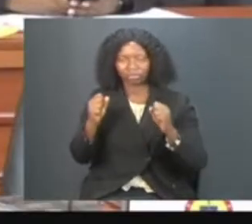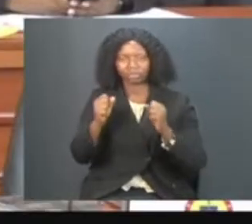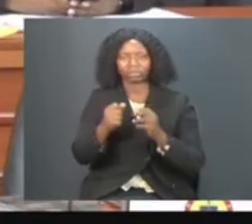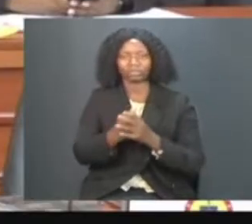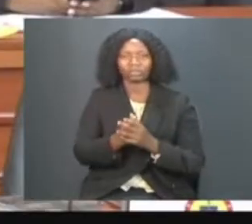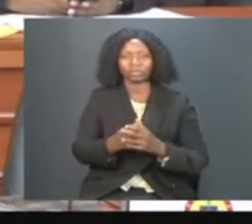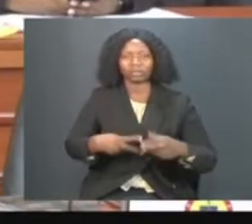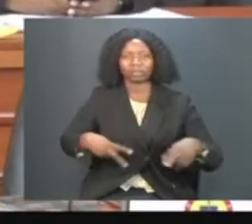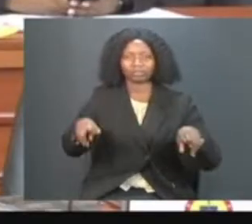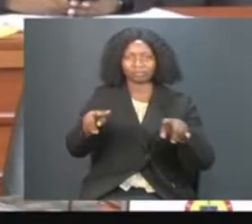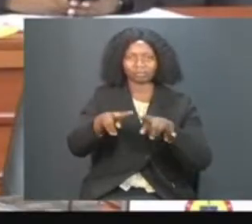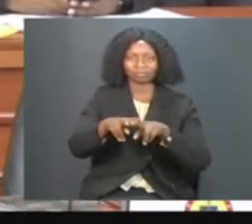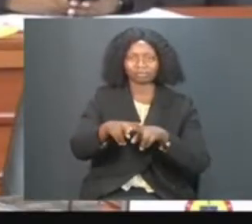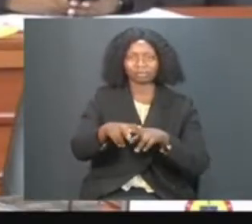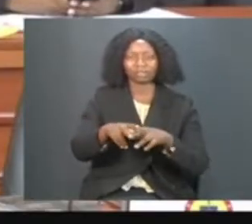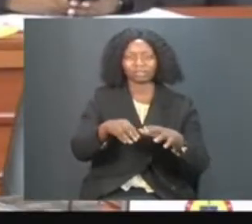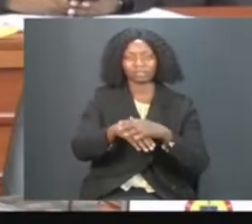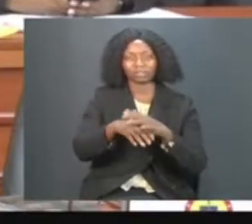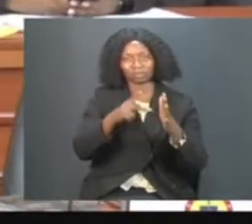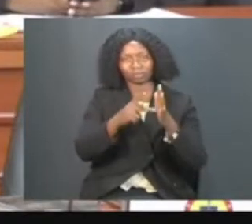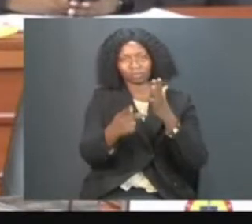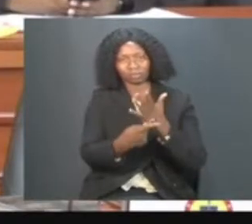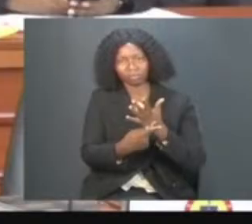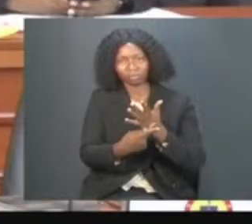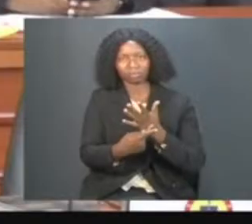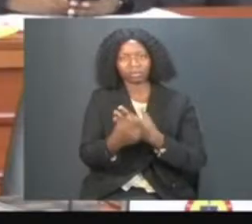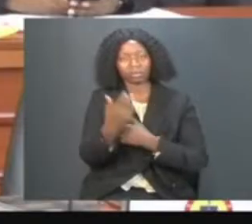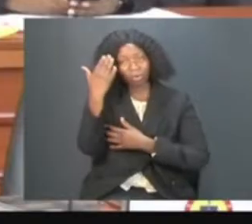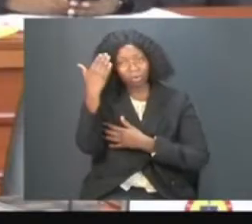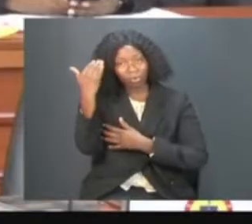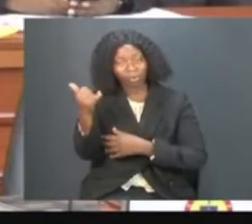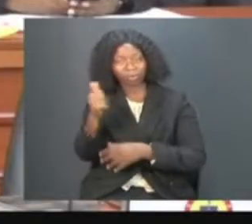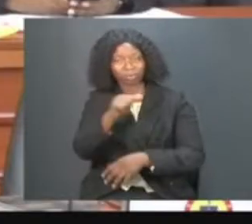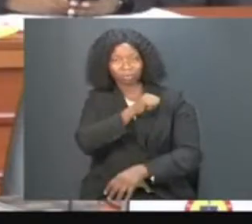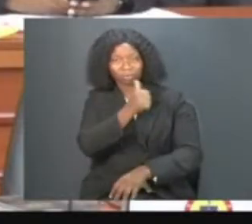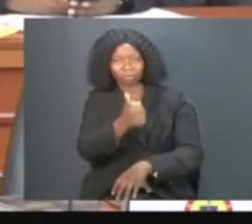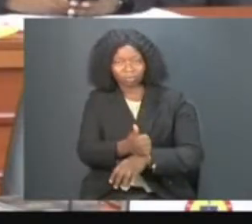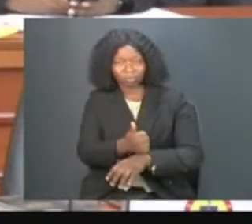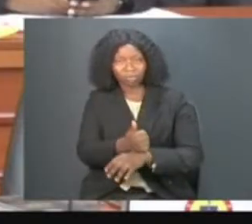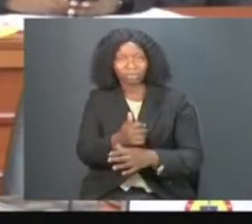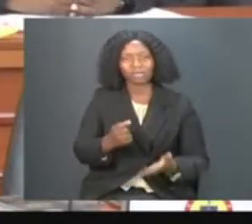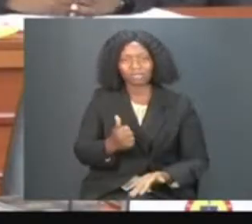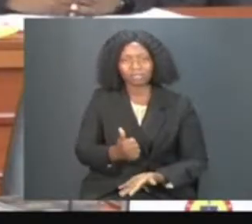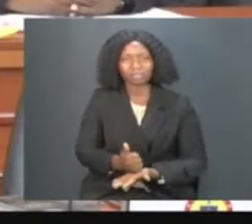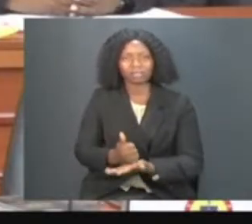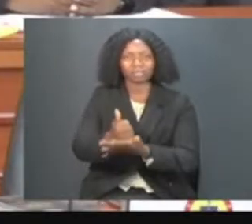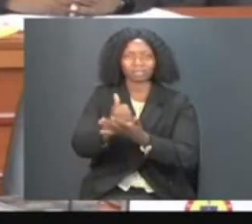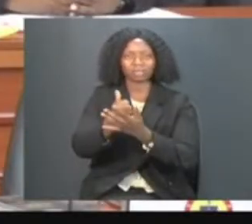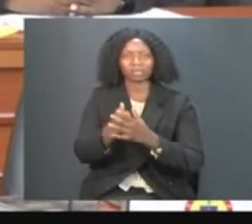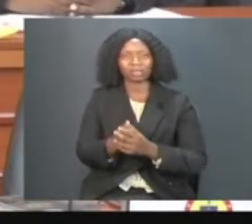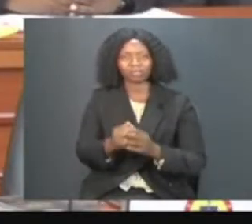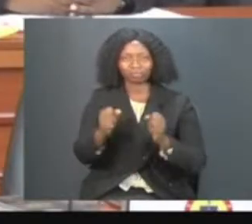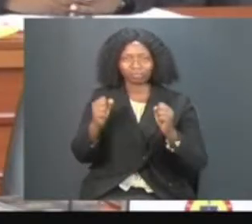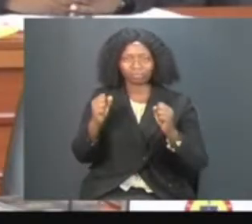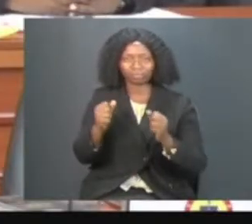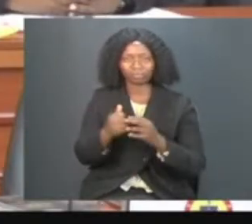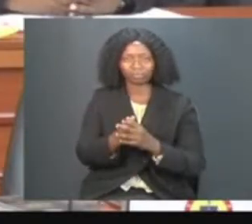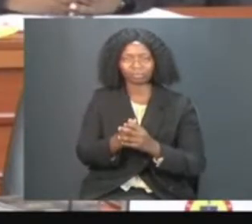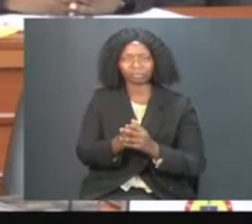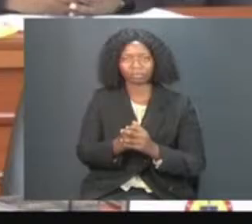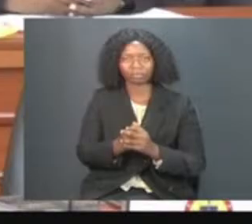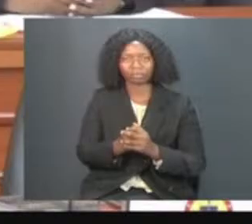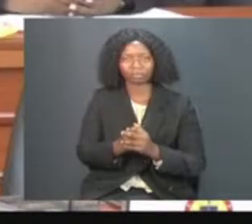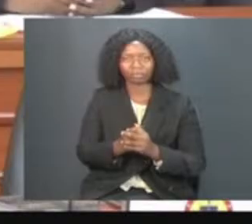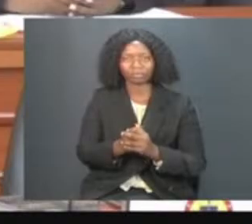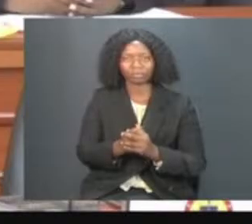value chains under the program. Why would the authority that is supposed to be a critical